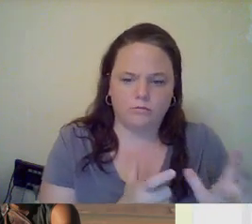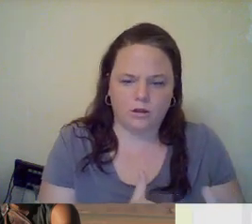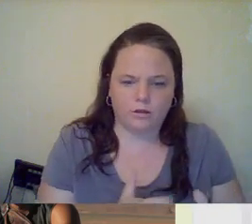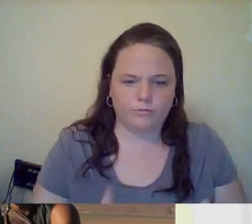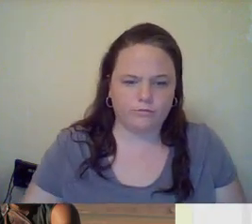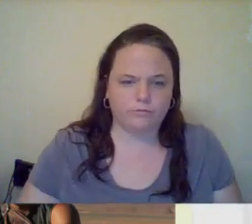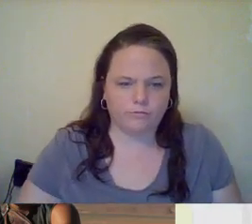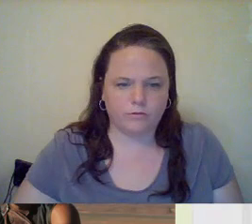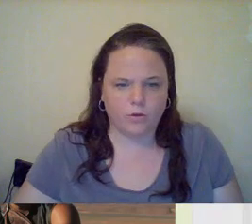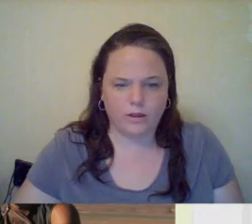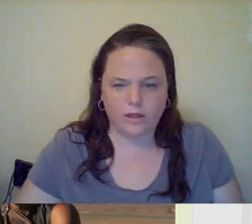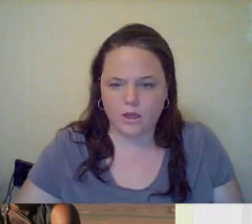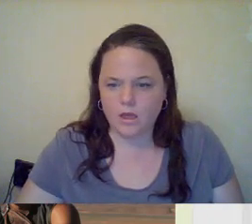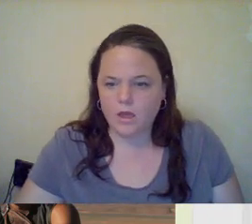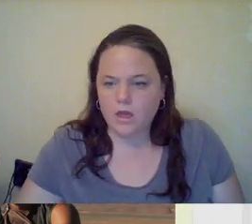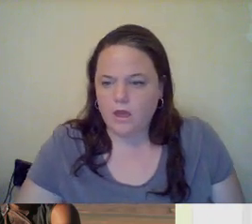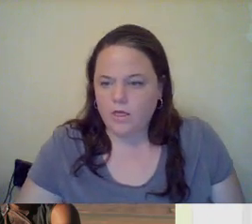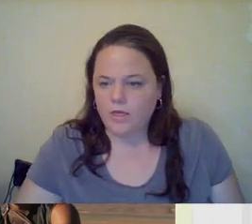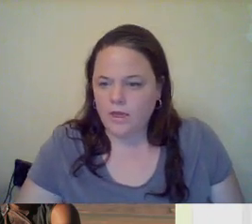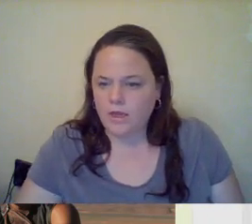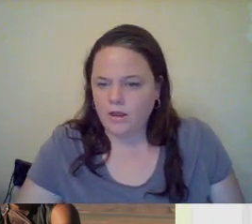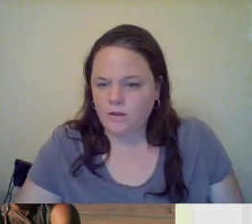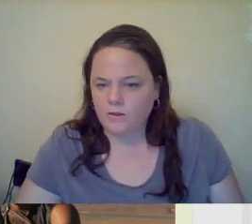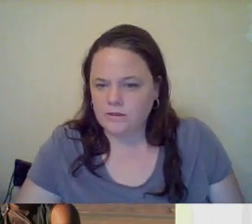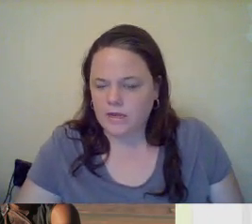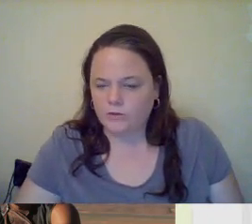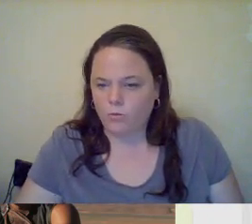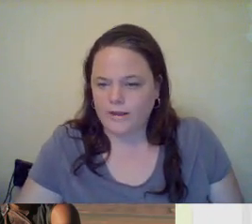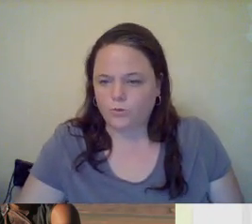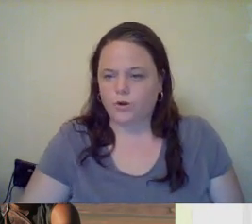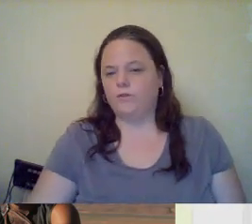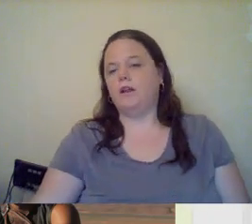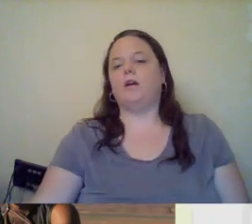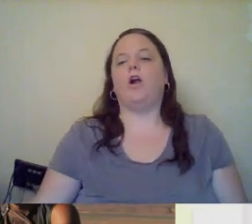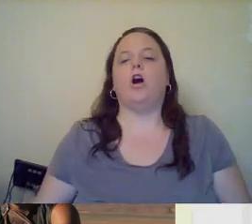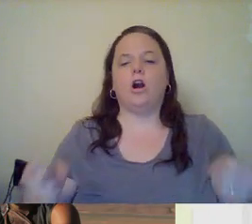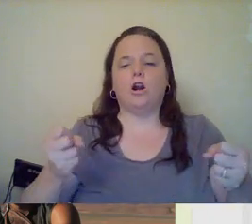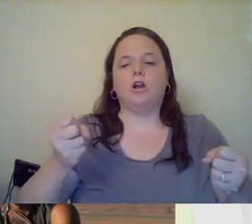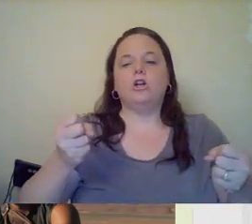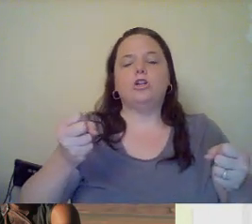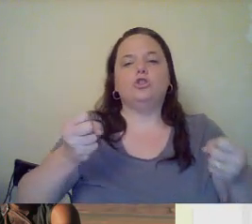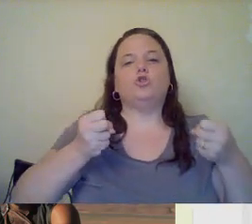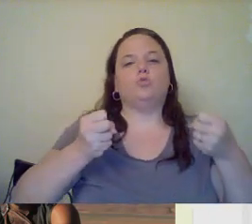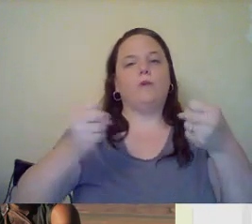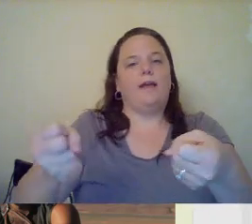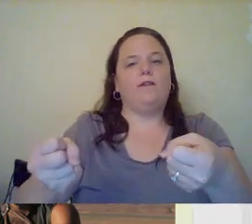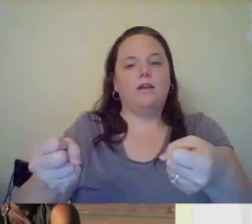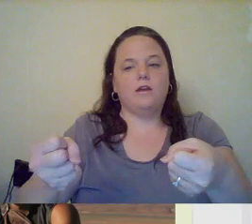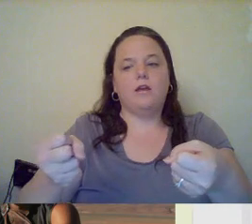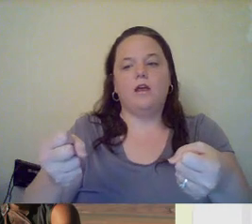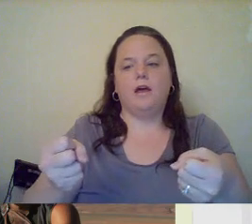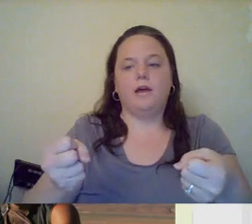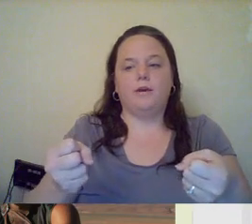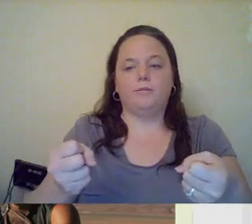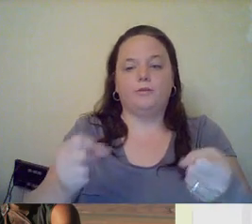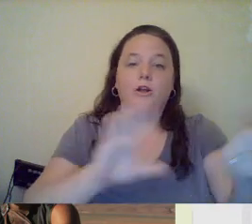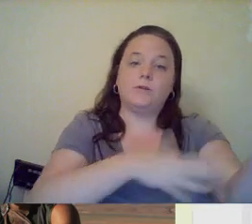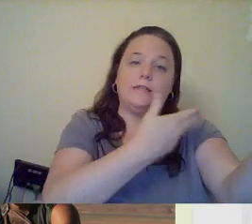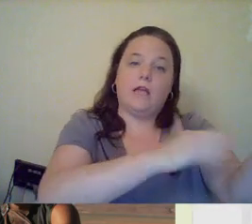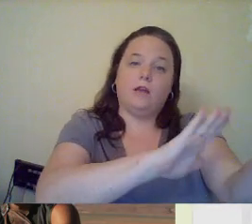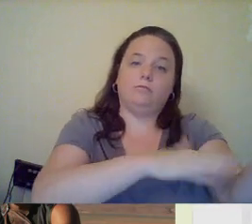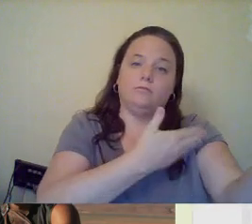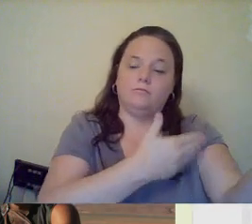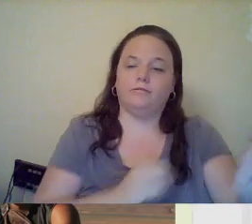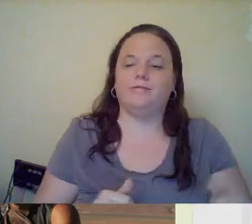running quickly. Then these guys from Wayne's World over here are driving. They're